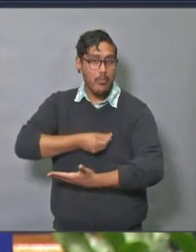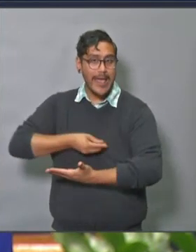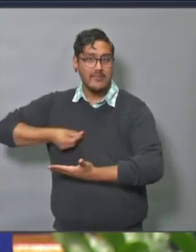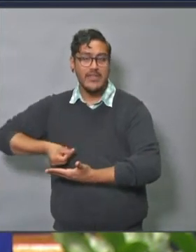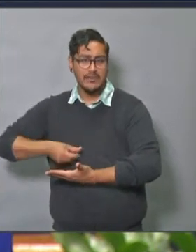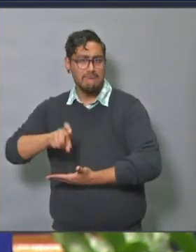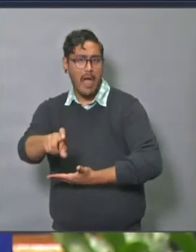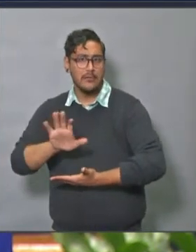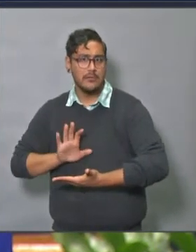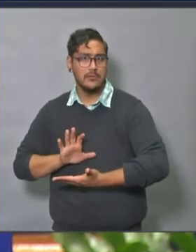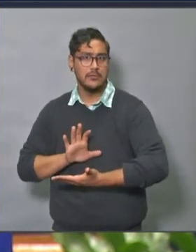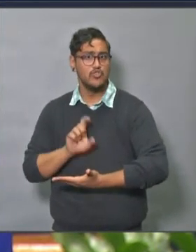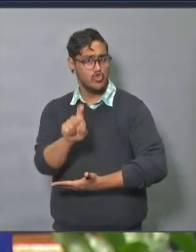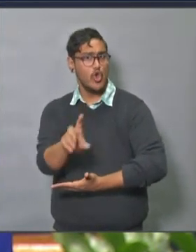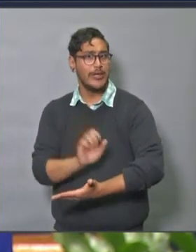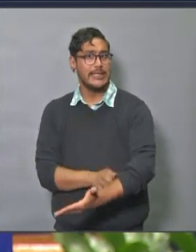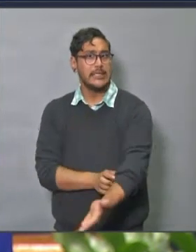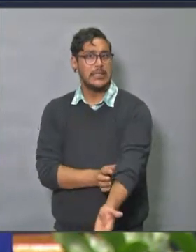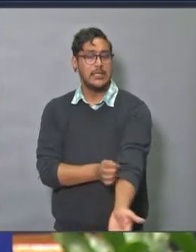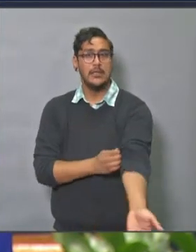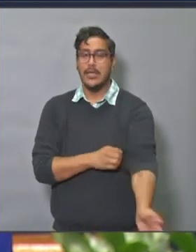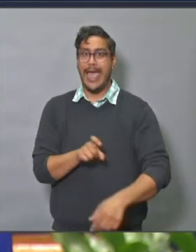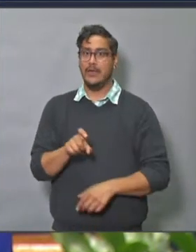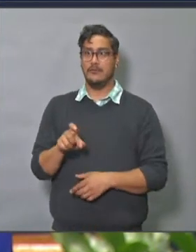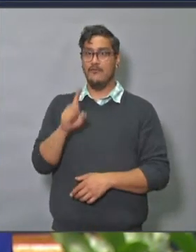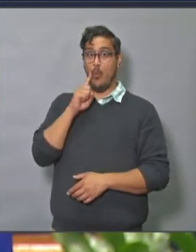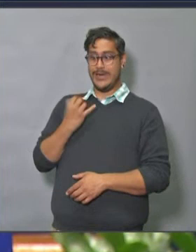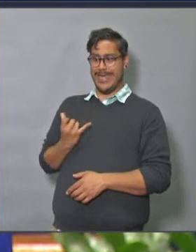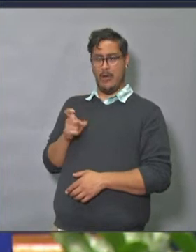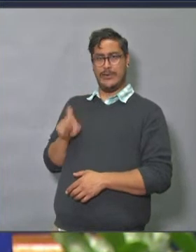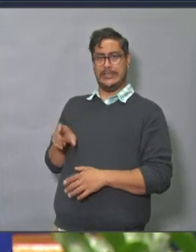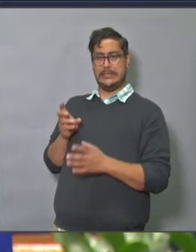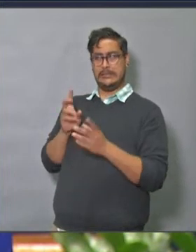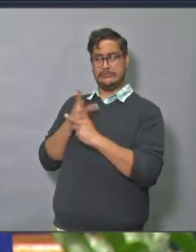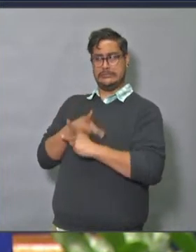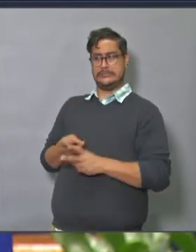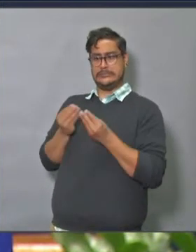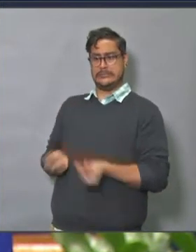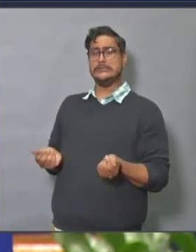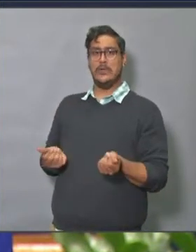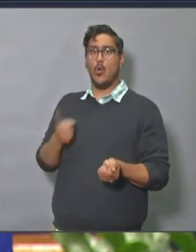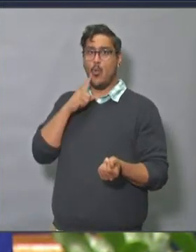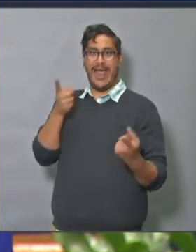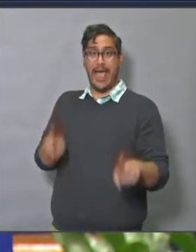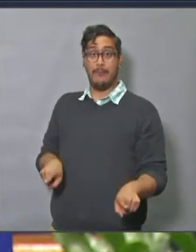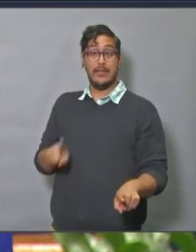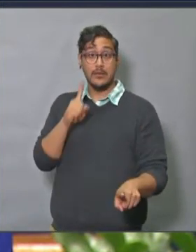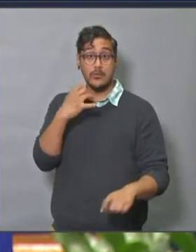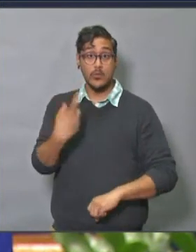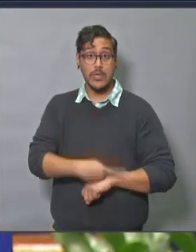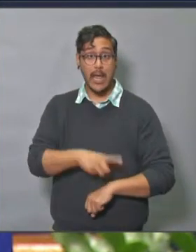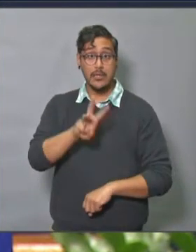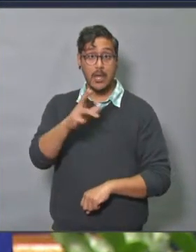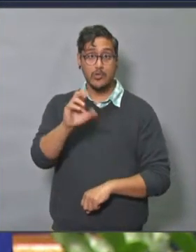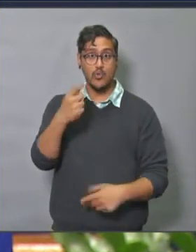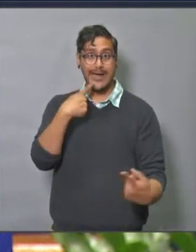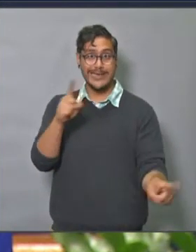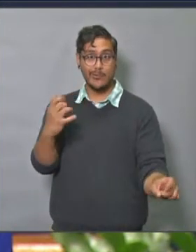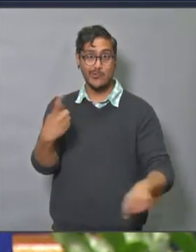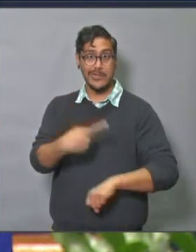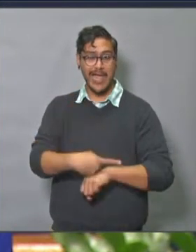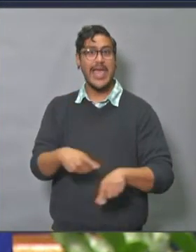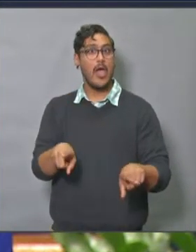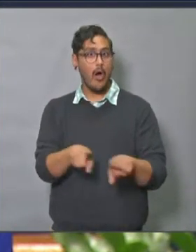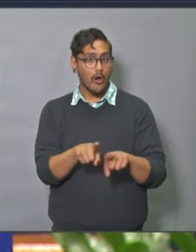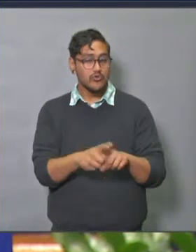the issue very quickly in terms of the guidance we're issuing. So we're anxious to look at what the WHO issued today. We're also anxious to look at